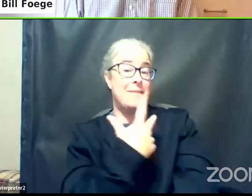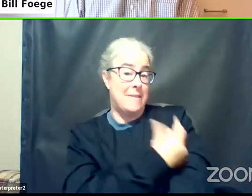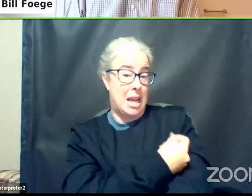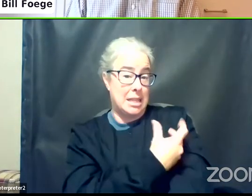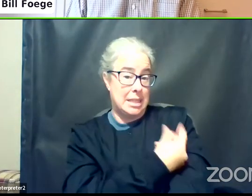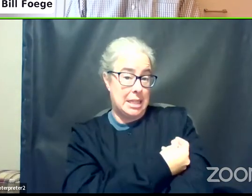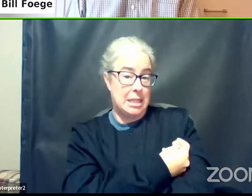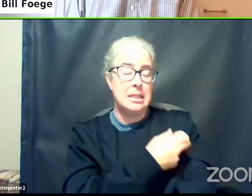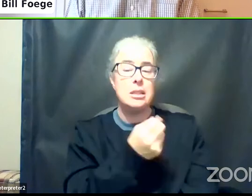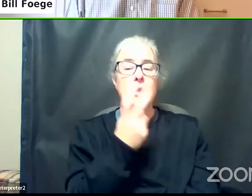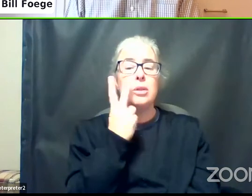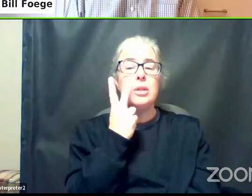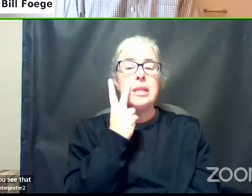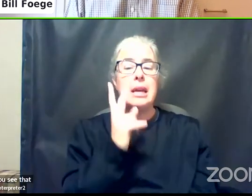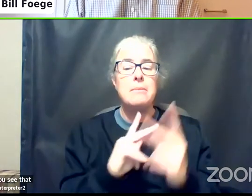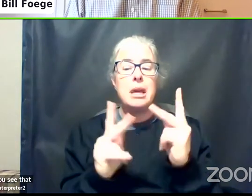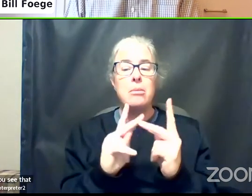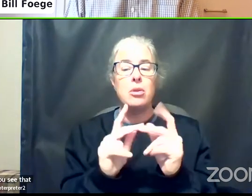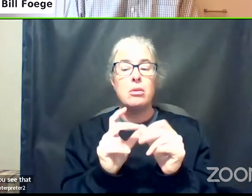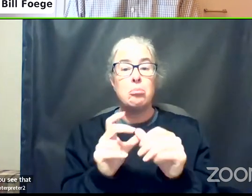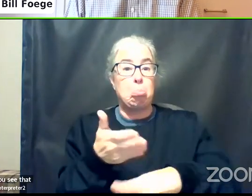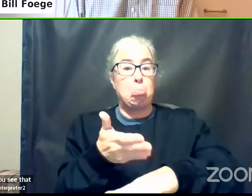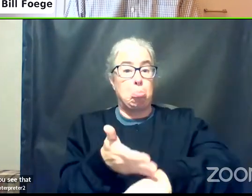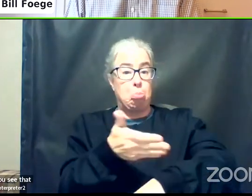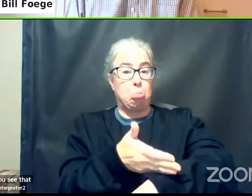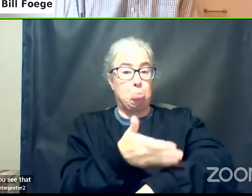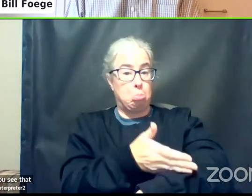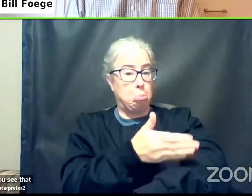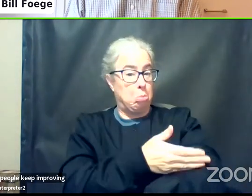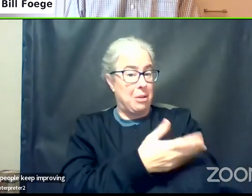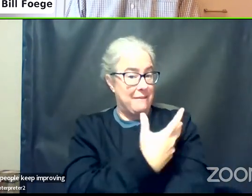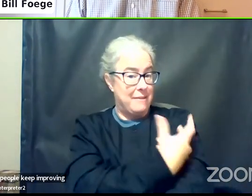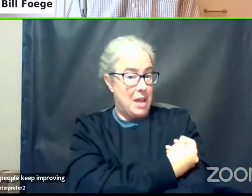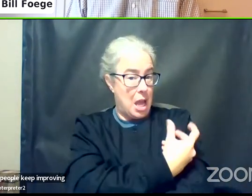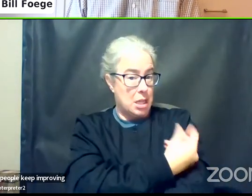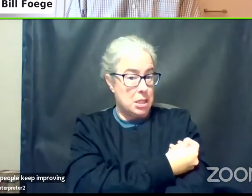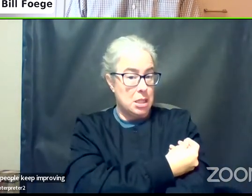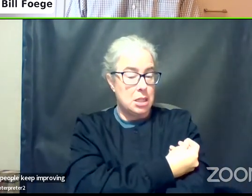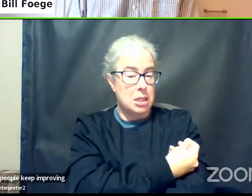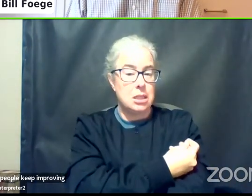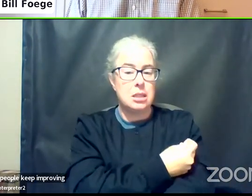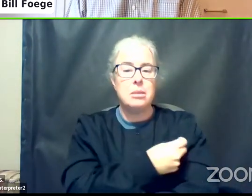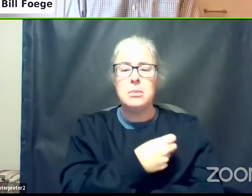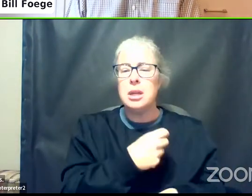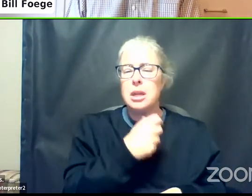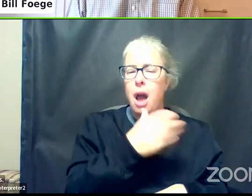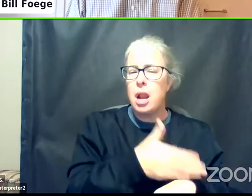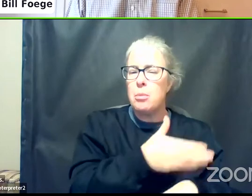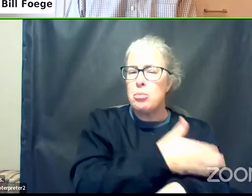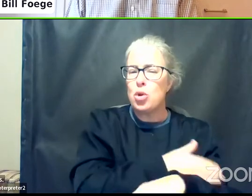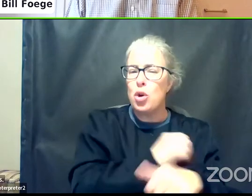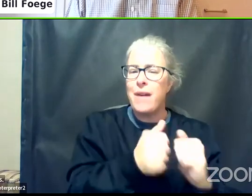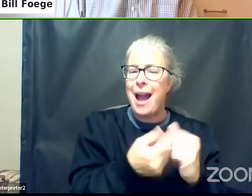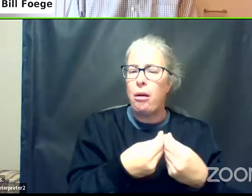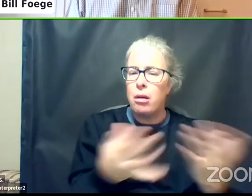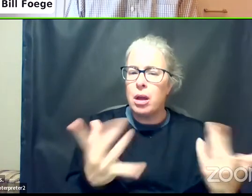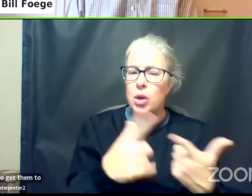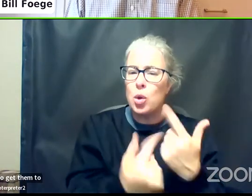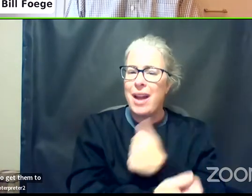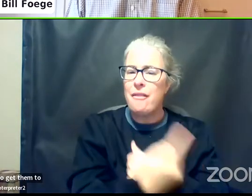you see that people keep improving the vaccines but don't improve how to get them to